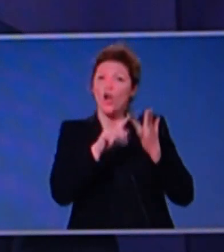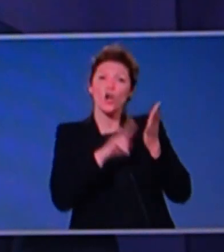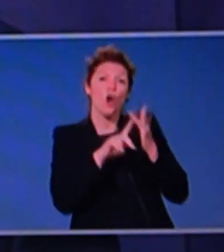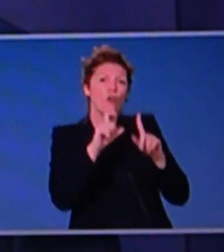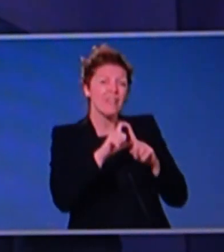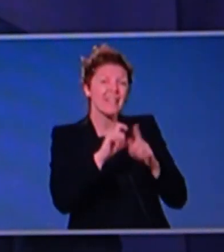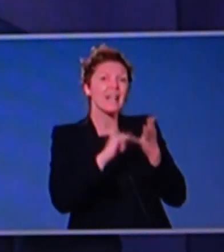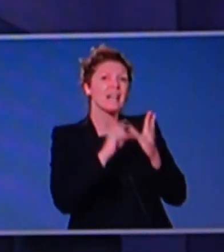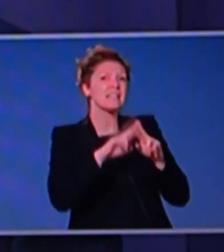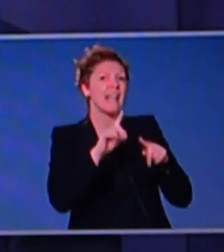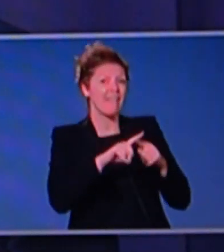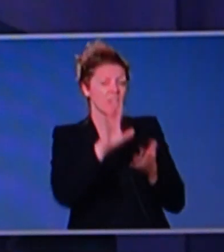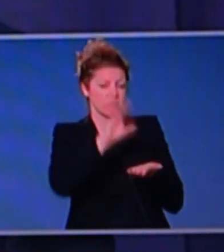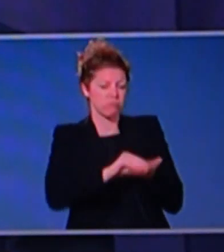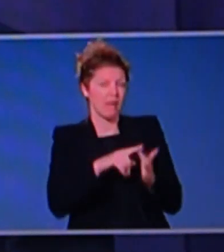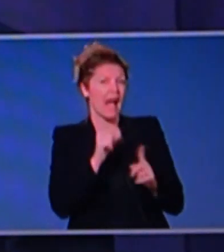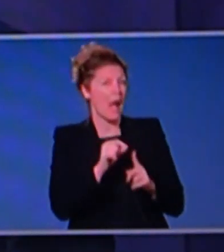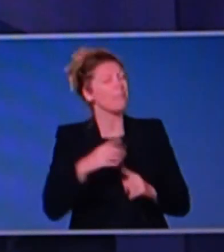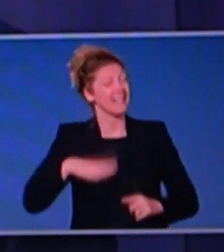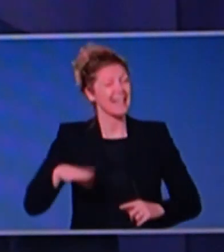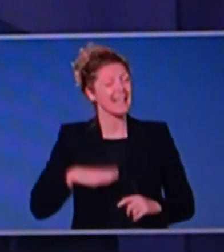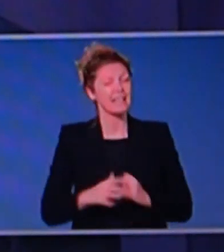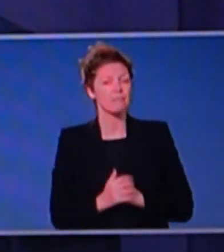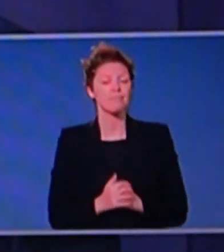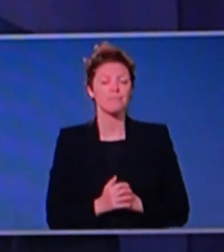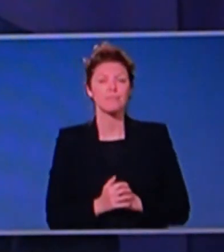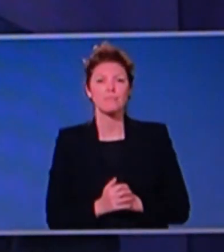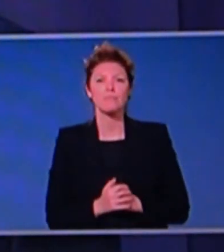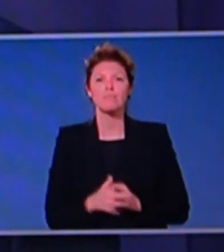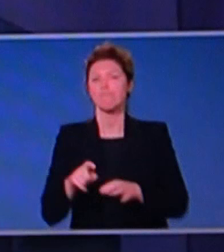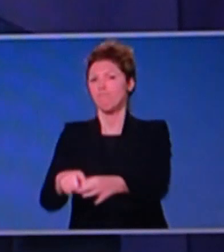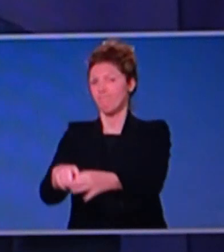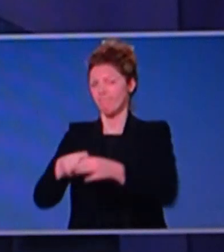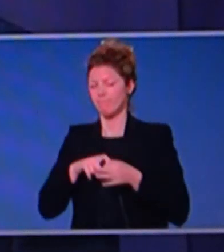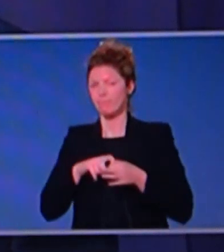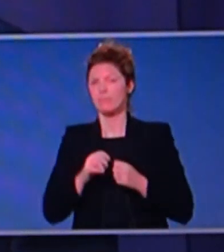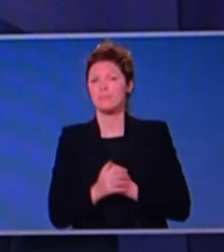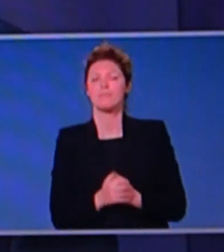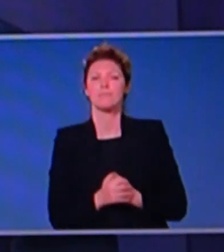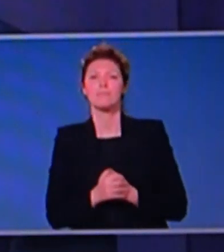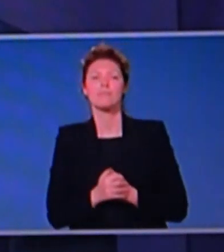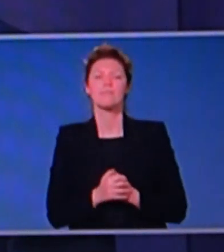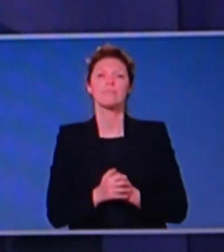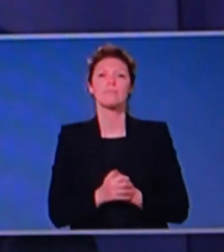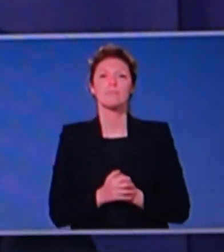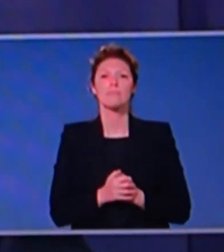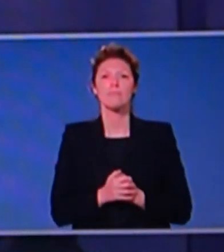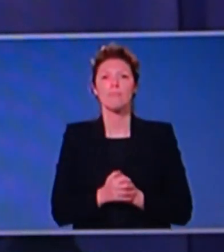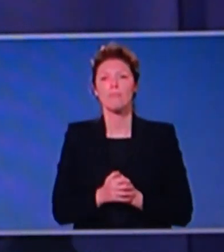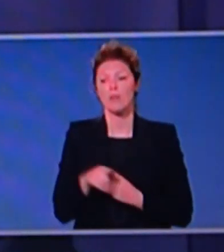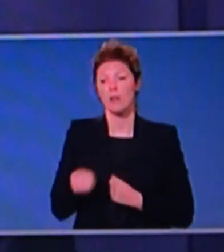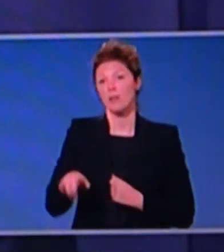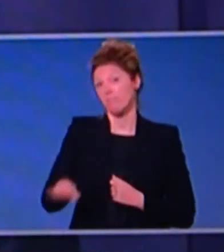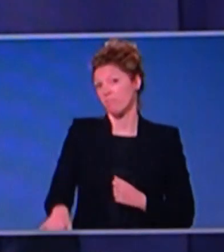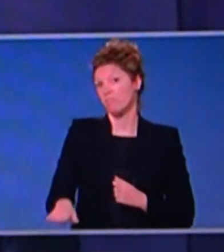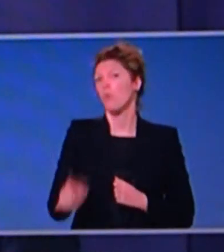to be in place. Kieran. PM, a 4-year-old got COVID and went to daycare for 2 days at